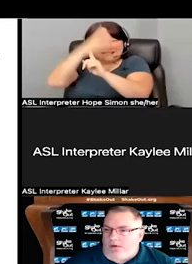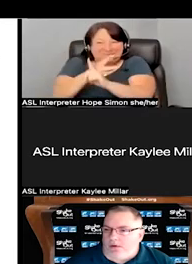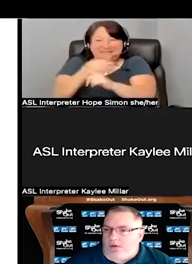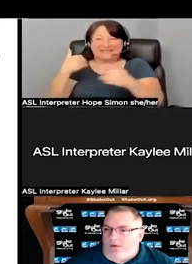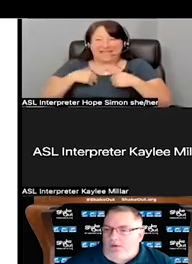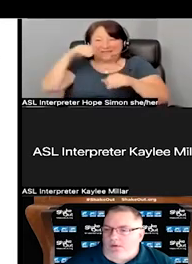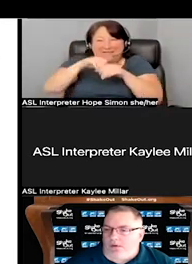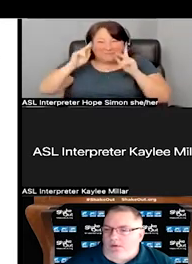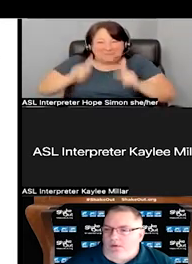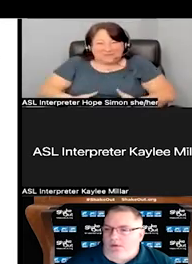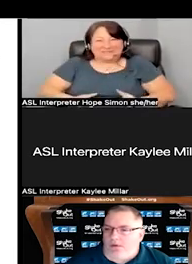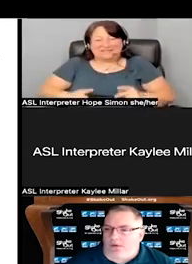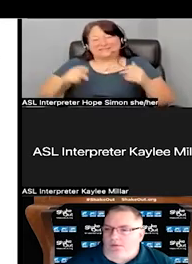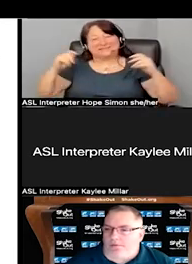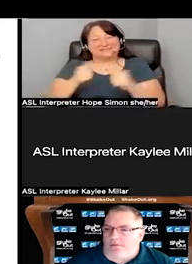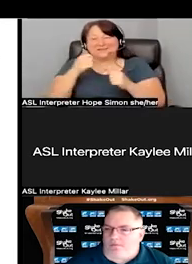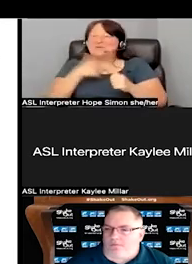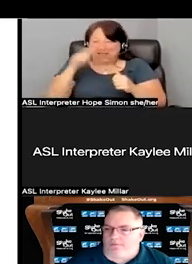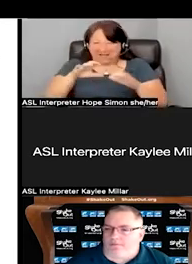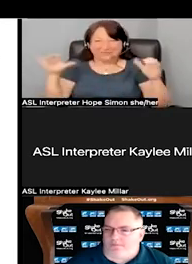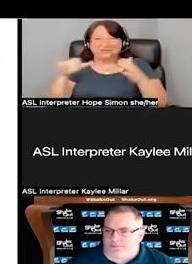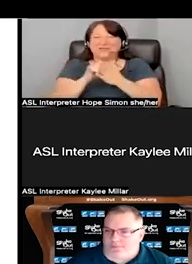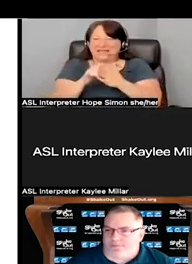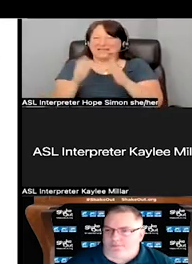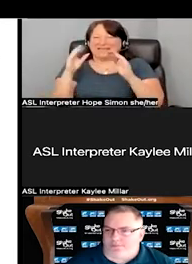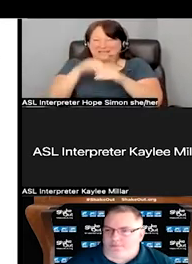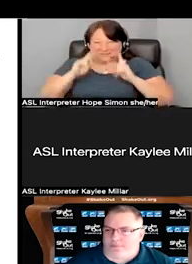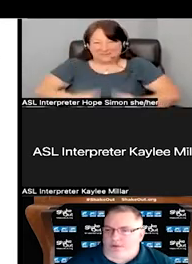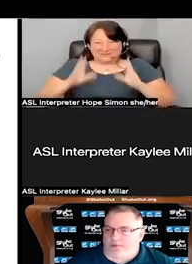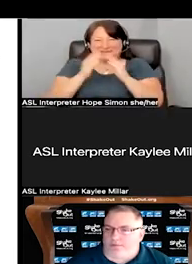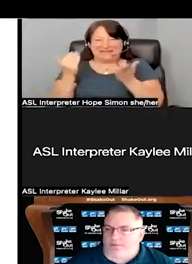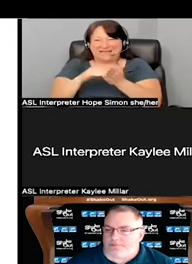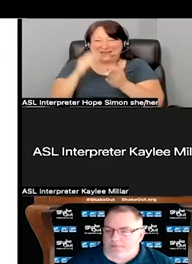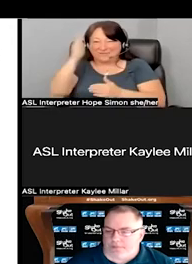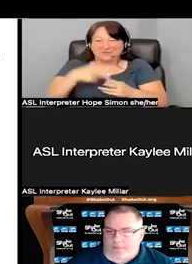that, and we'll have to do it again in the future. So anyway, my name is Alan Hanson.